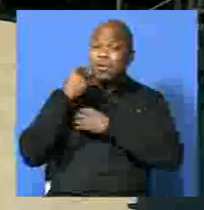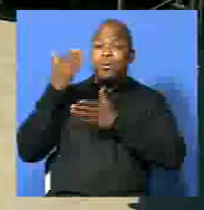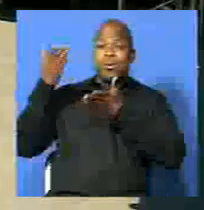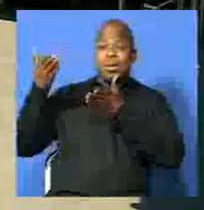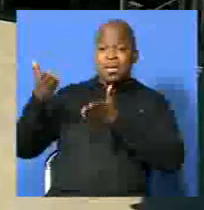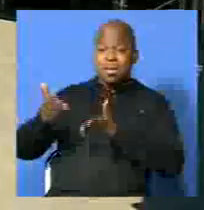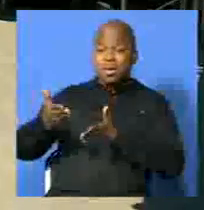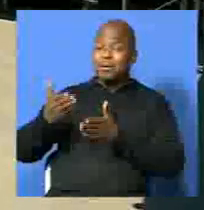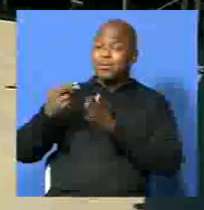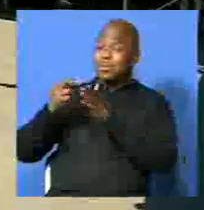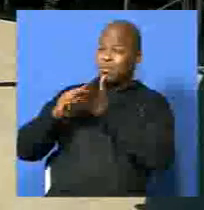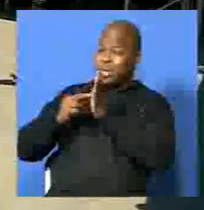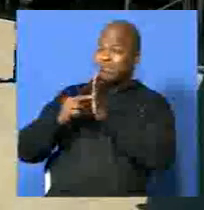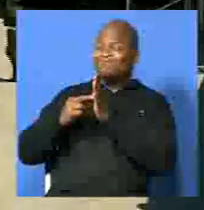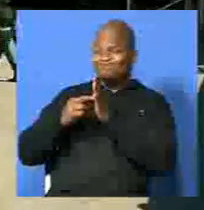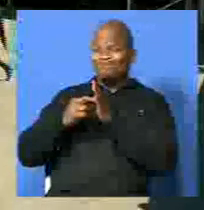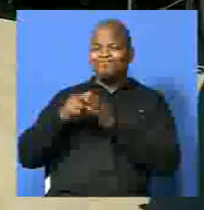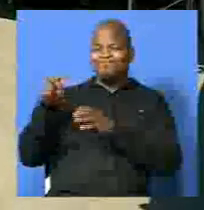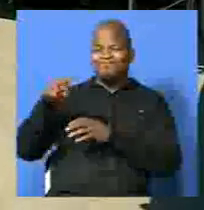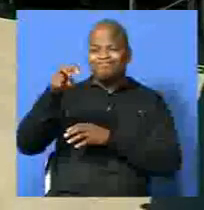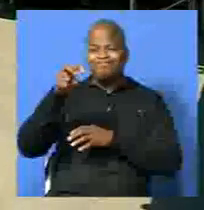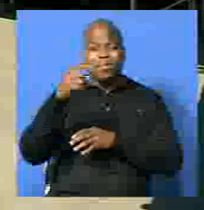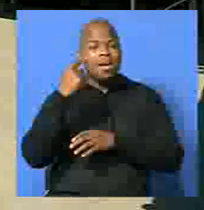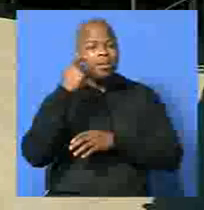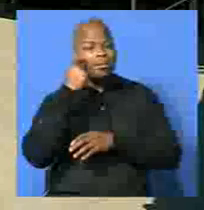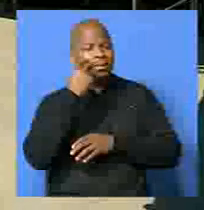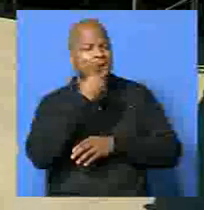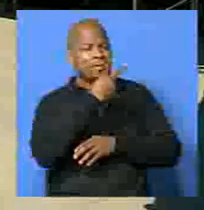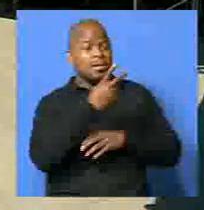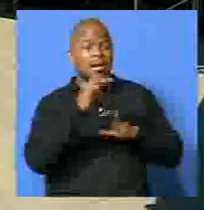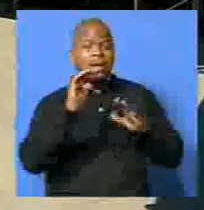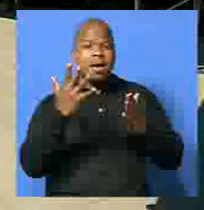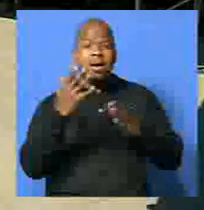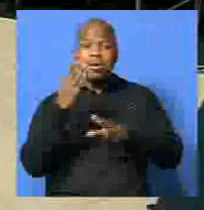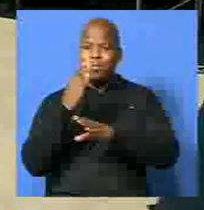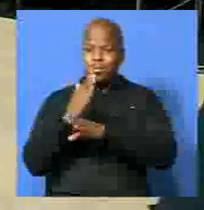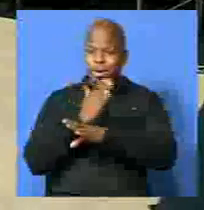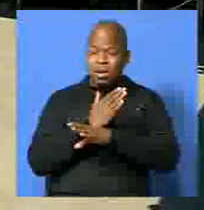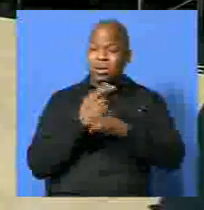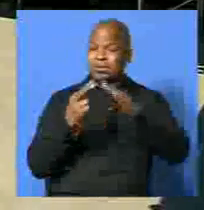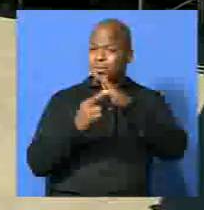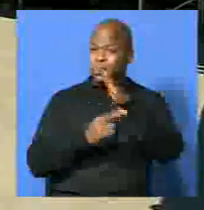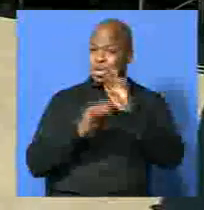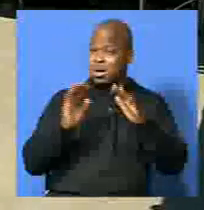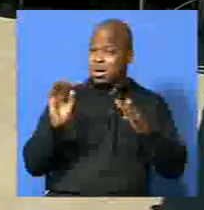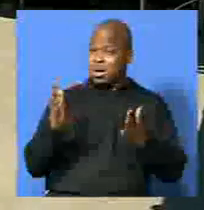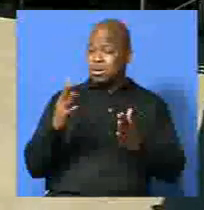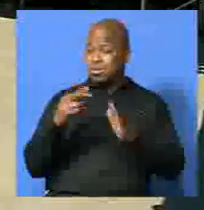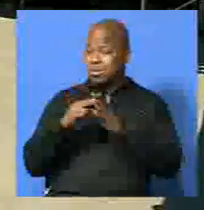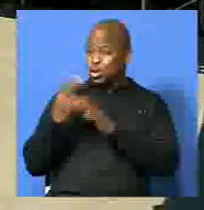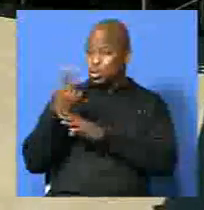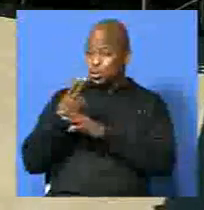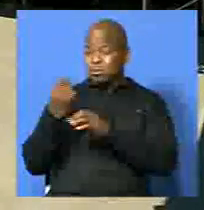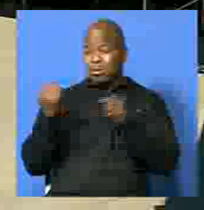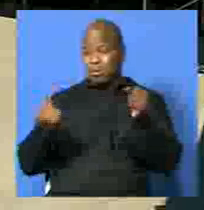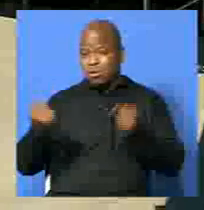tota ba setse ba ile go gwa go thola le go thodimela gore borogo jo ba go le ka ka tsela ntse ntse le ka matse le ka ntse jam jalo ba tsa mara ba bona ba dirisa